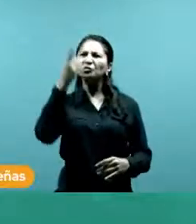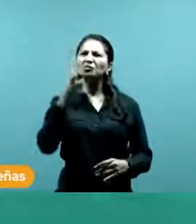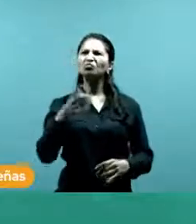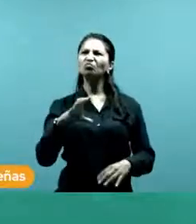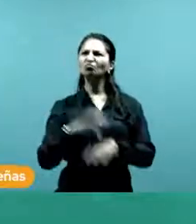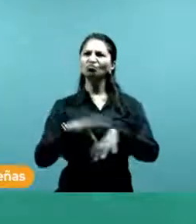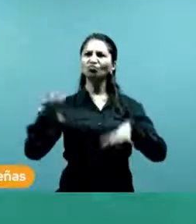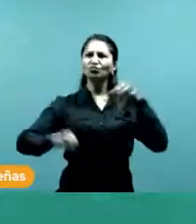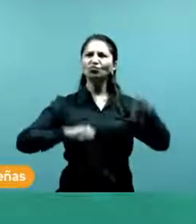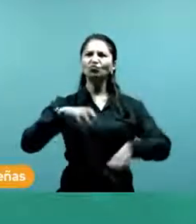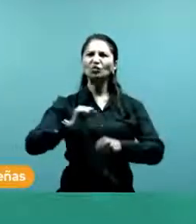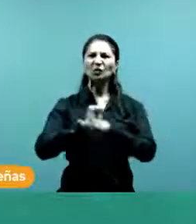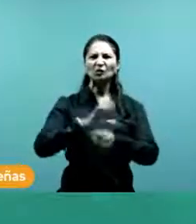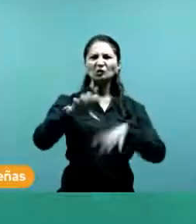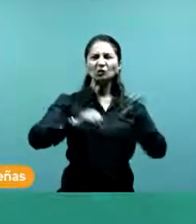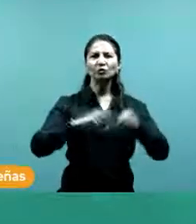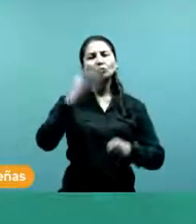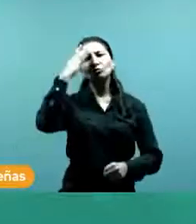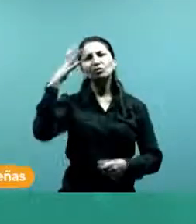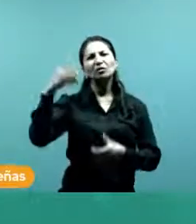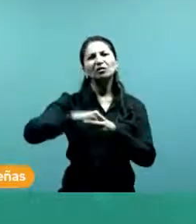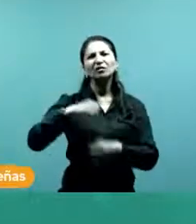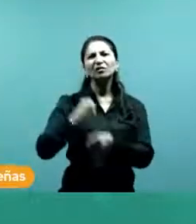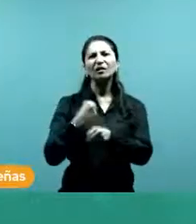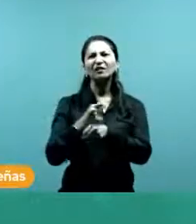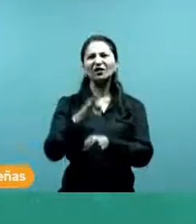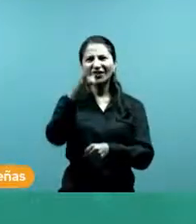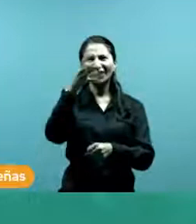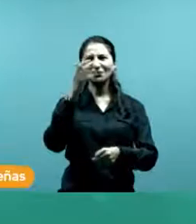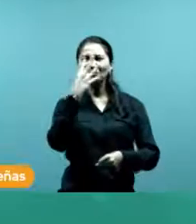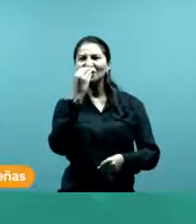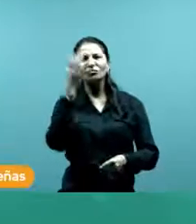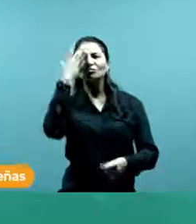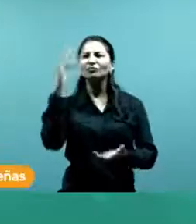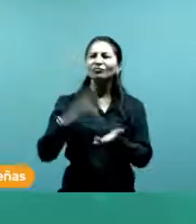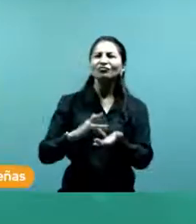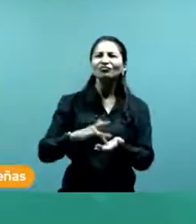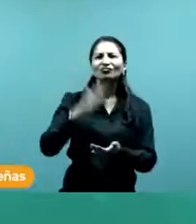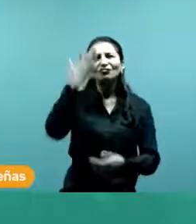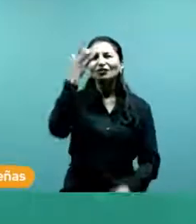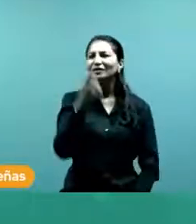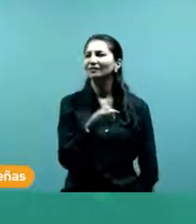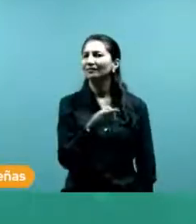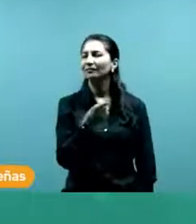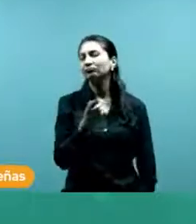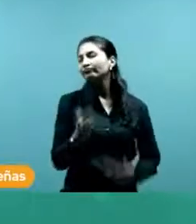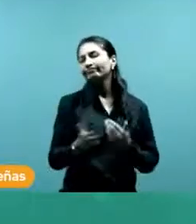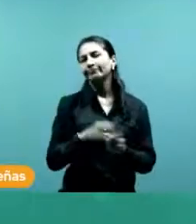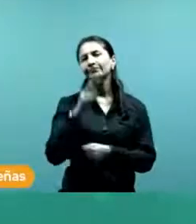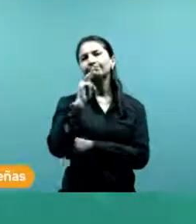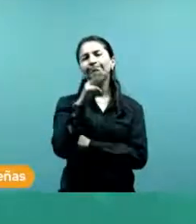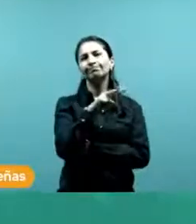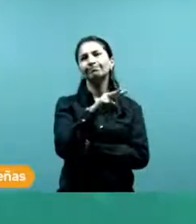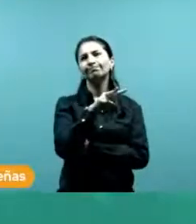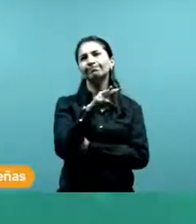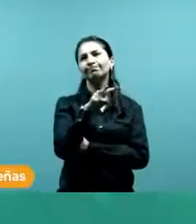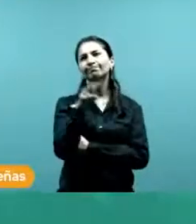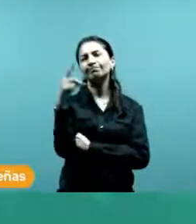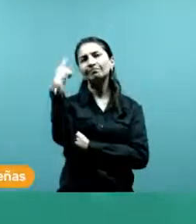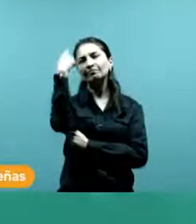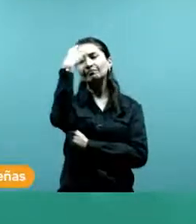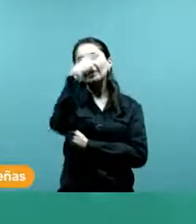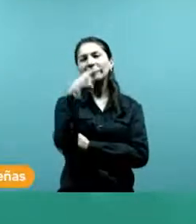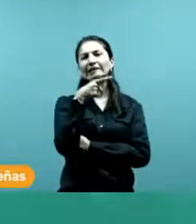an extermination camp. We need to look at the faces of the German guards, and we also need